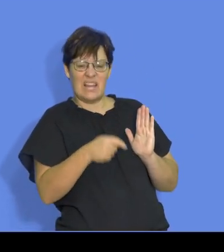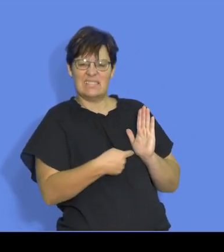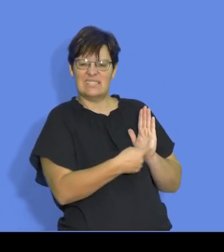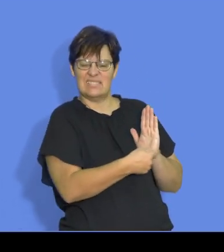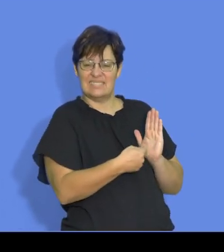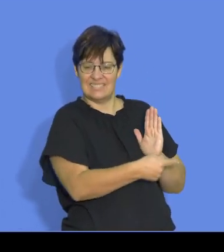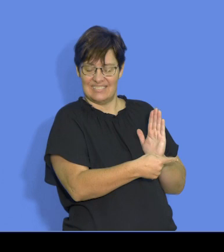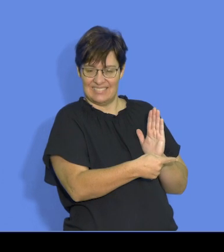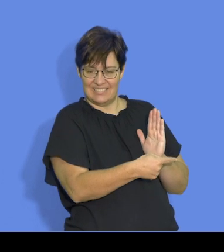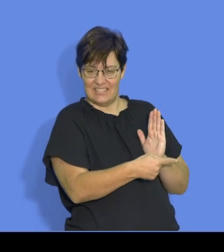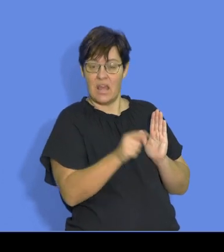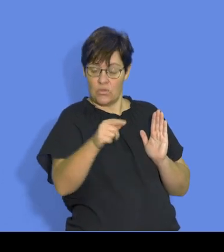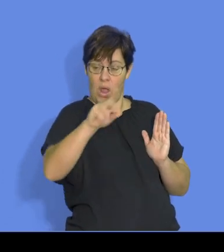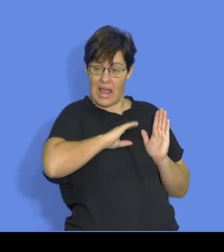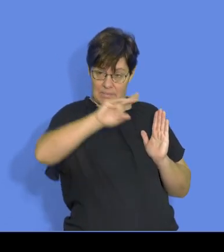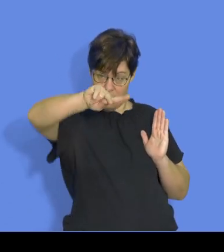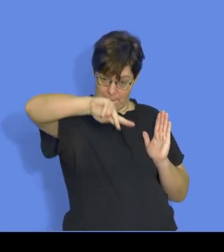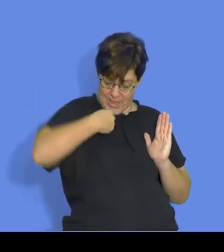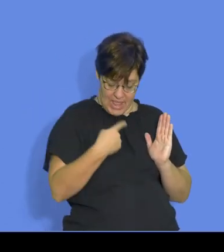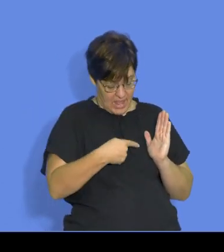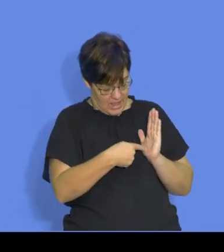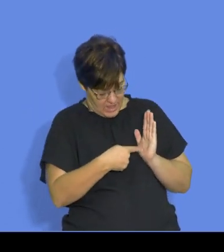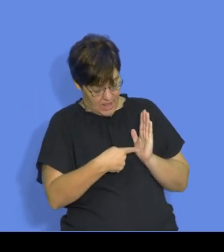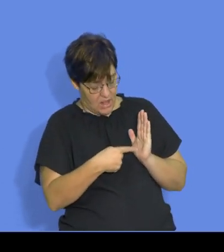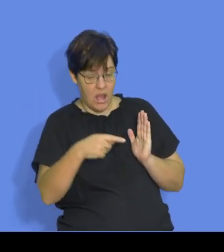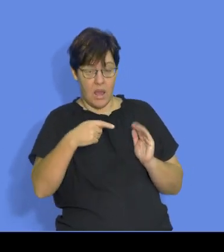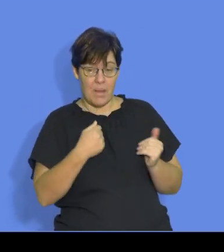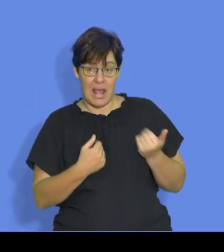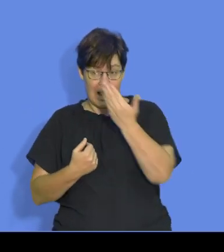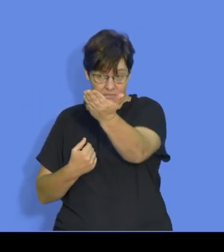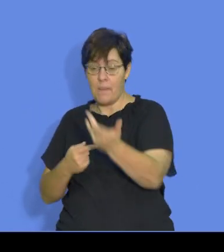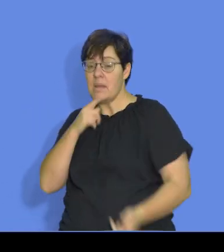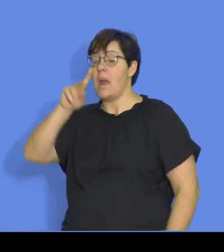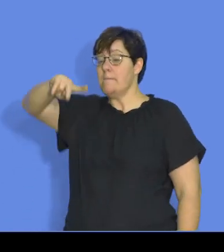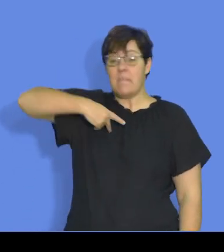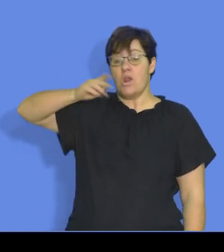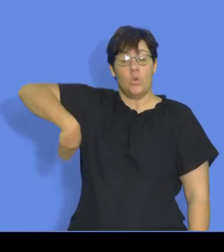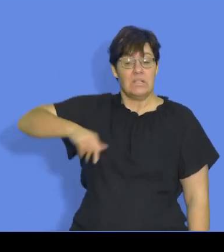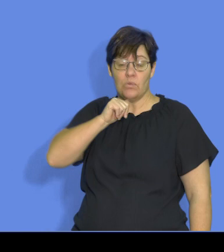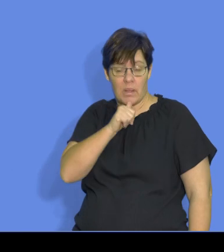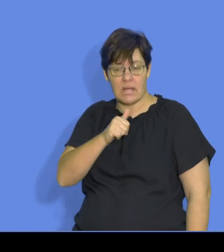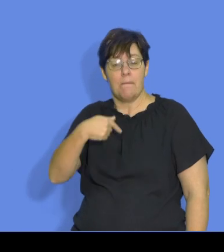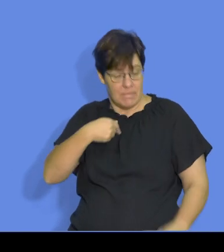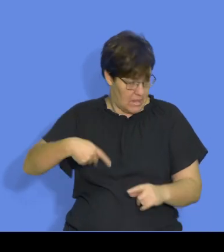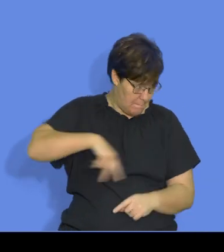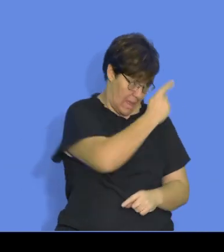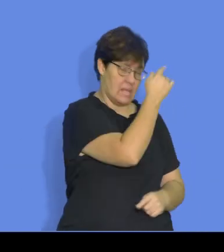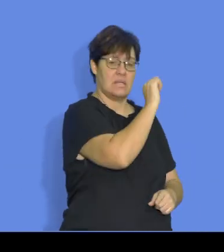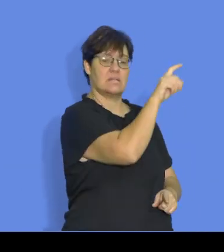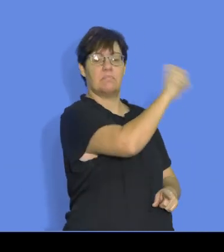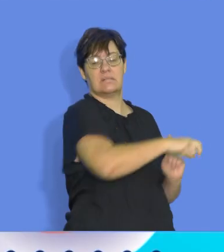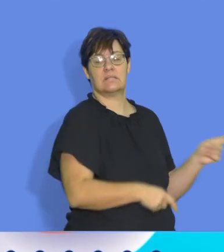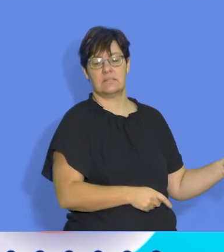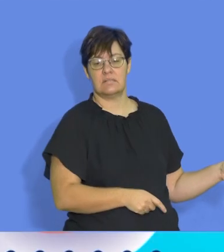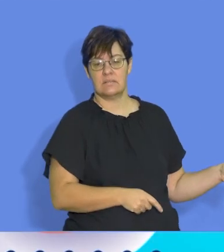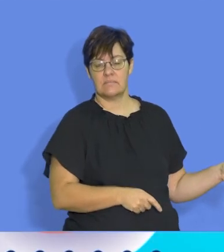SARS when the invoice is issued to the customer. Can you see that? The difference is the moment the transaction takes